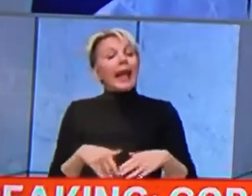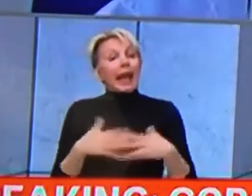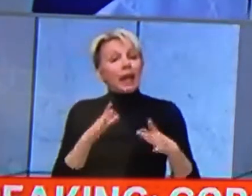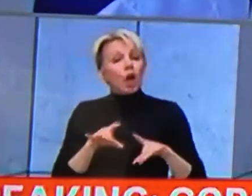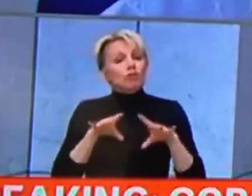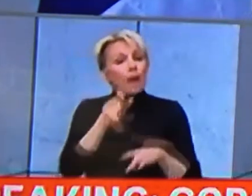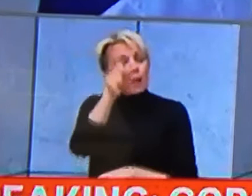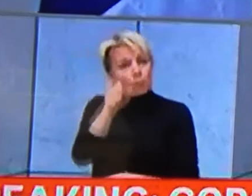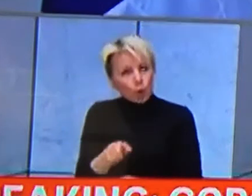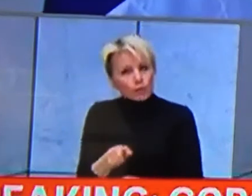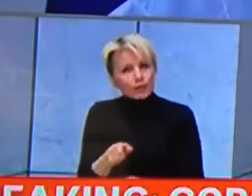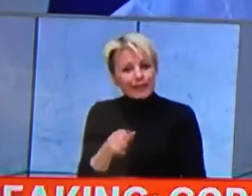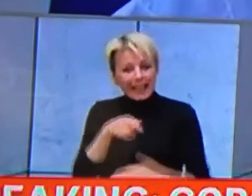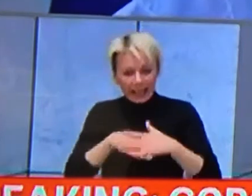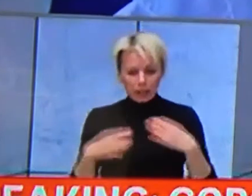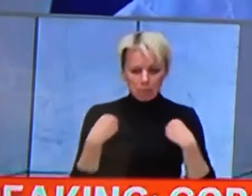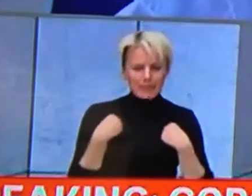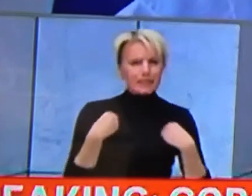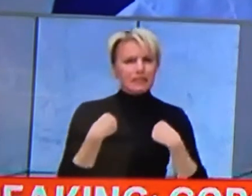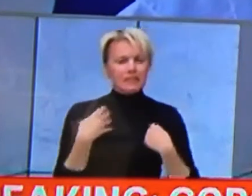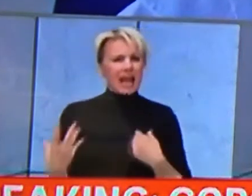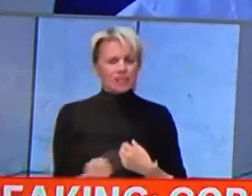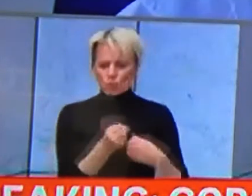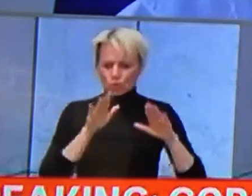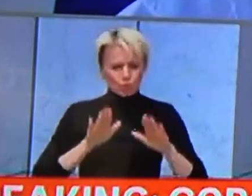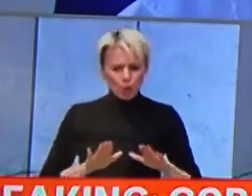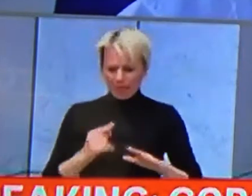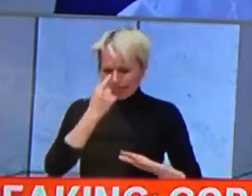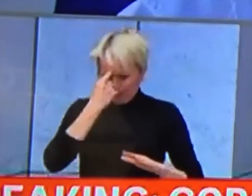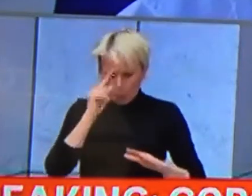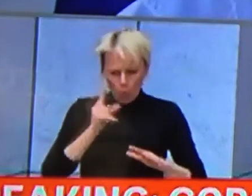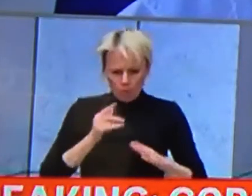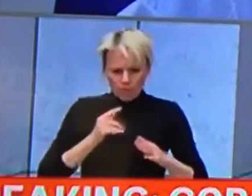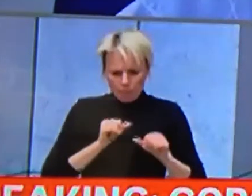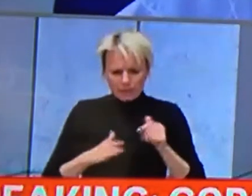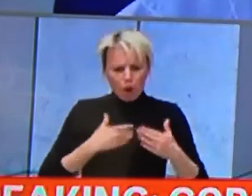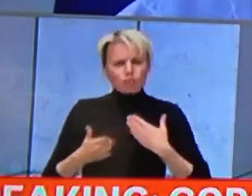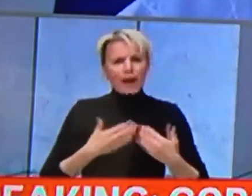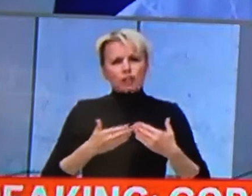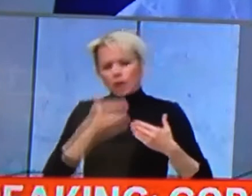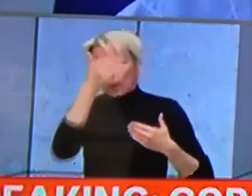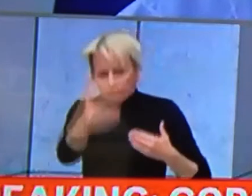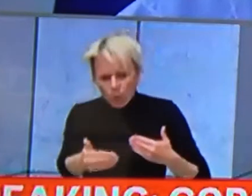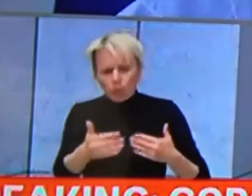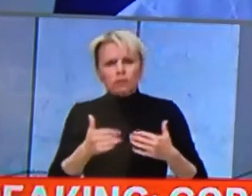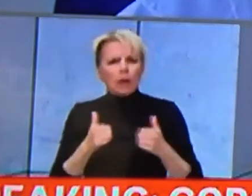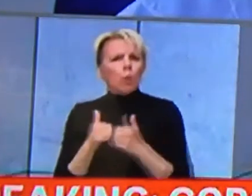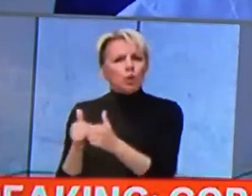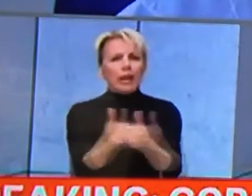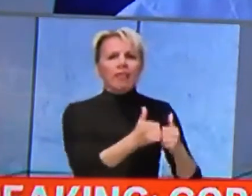Commercial arrange to sort of get it that they've got to sit down and come to an arrangement with one another. I mean, for